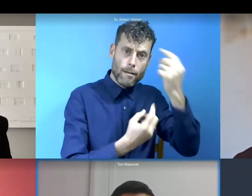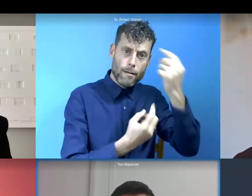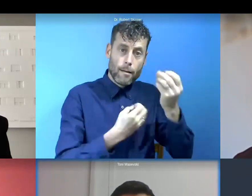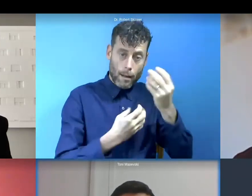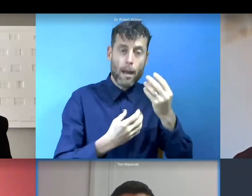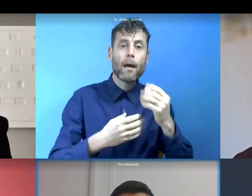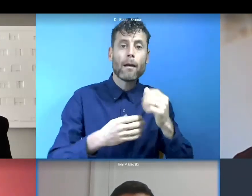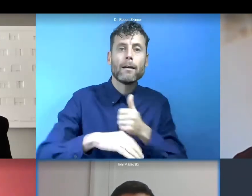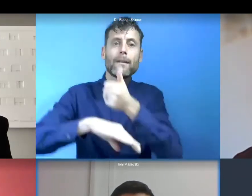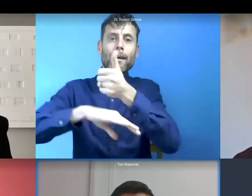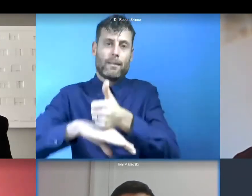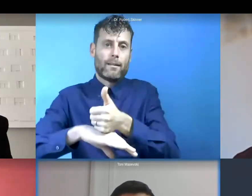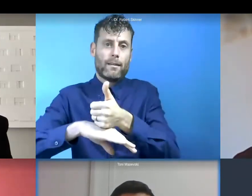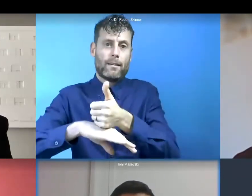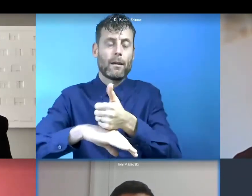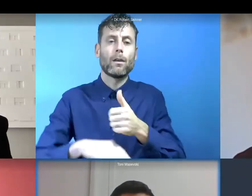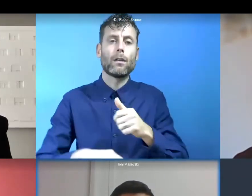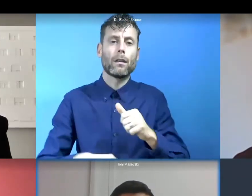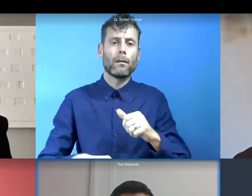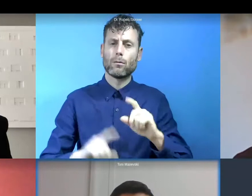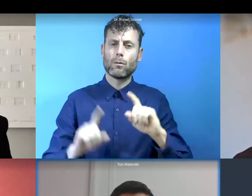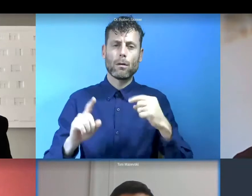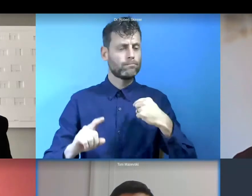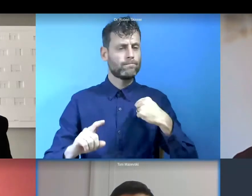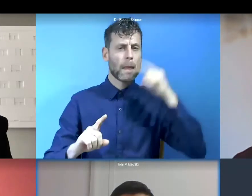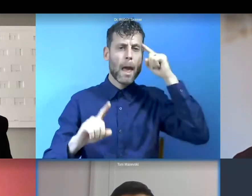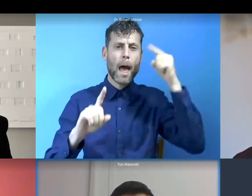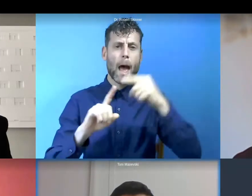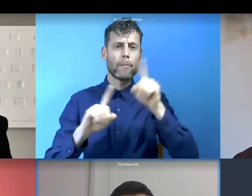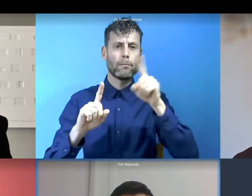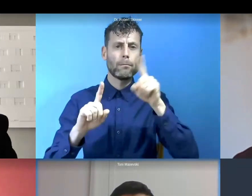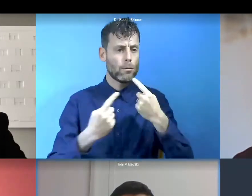literally gave a new light of reuse of the public space itself.